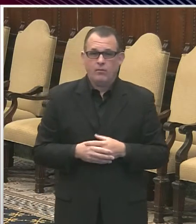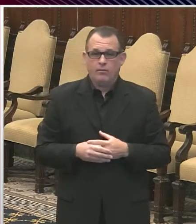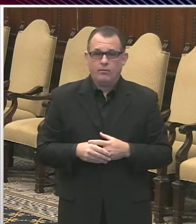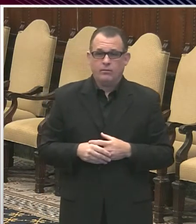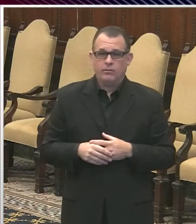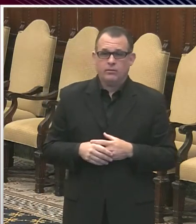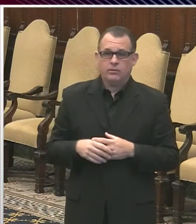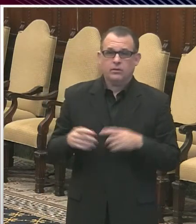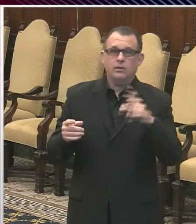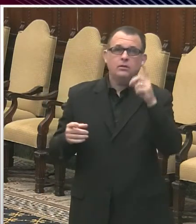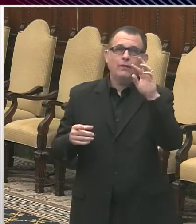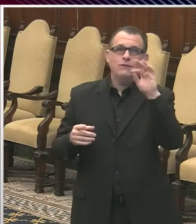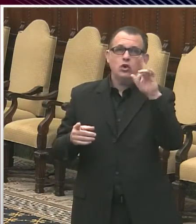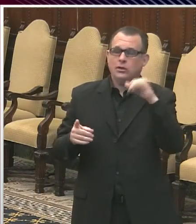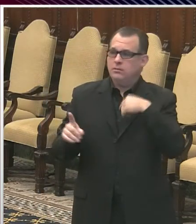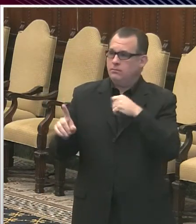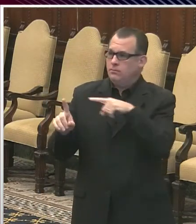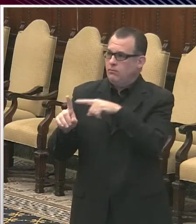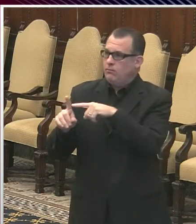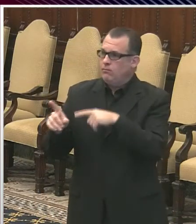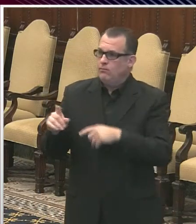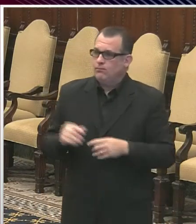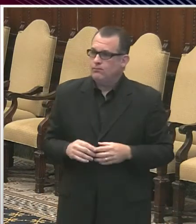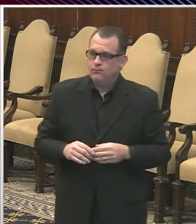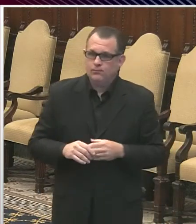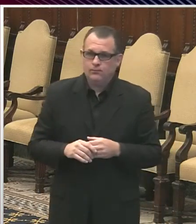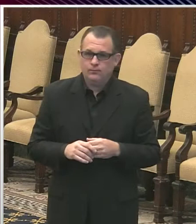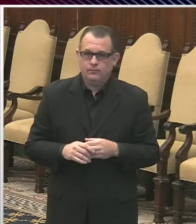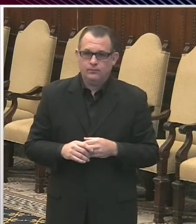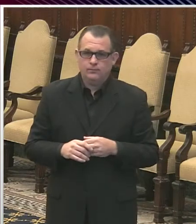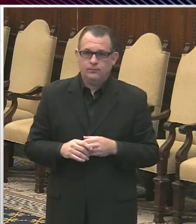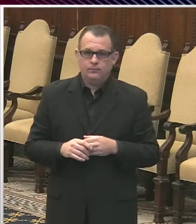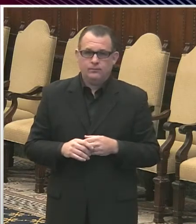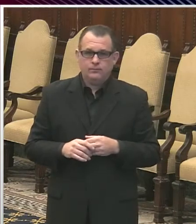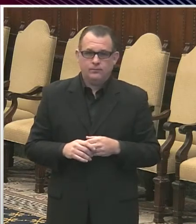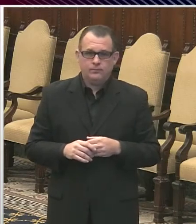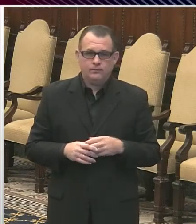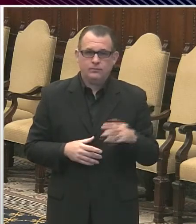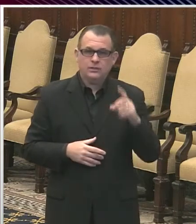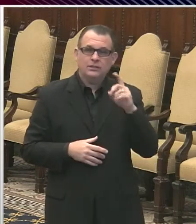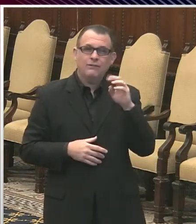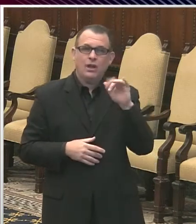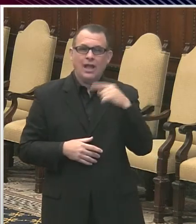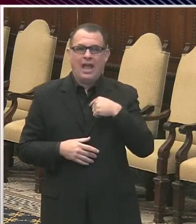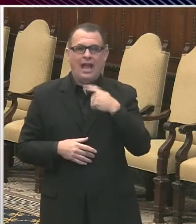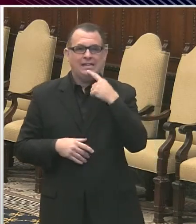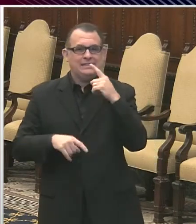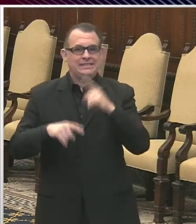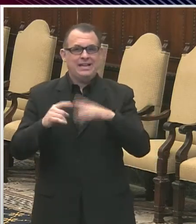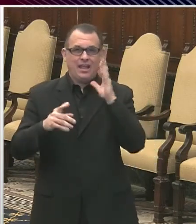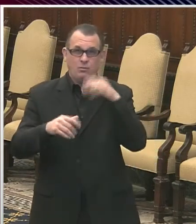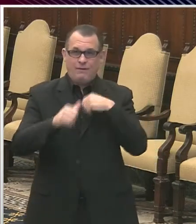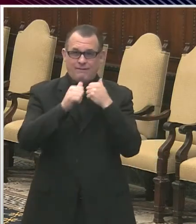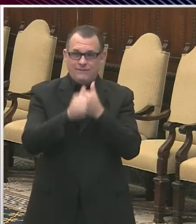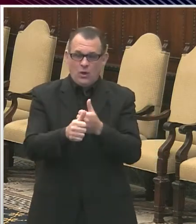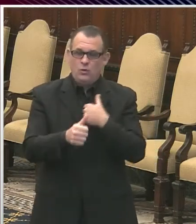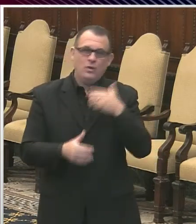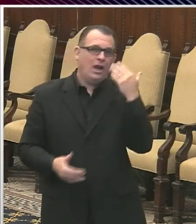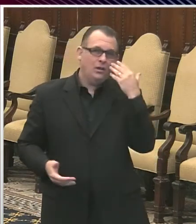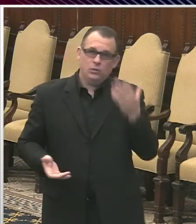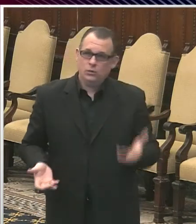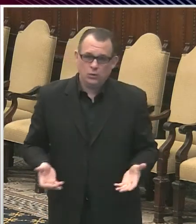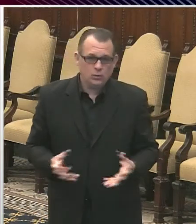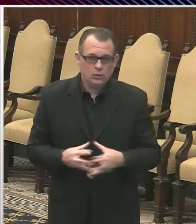We're tracking the indicators overall. The governor has his rules, and I can't say that that's a threshold that's going to happen here in Philadelphia. It's certainly not